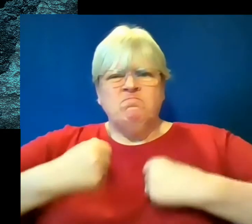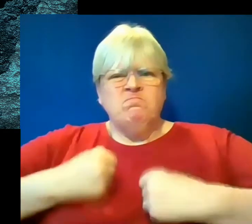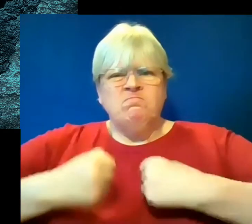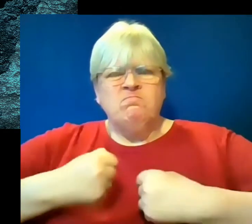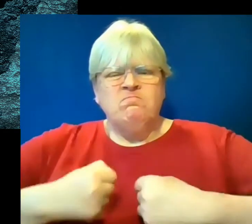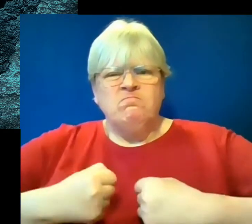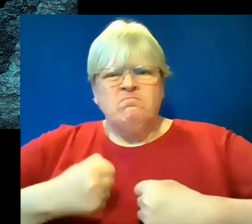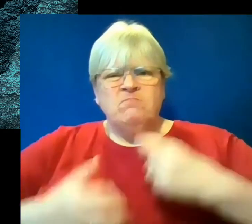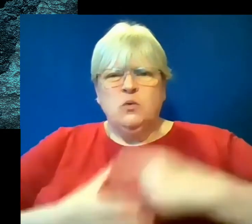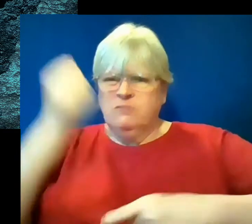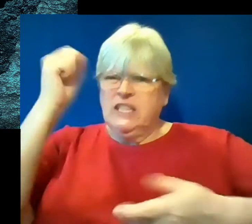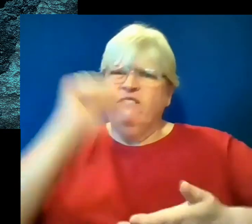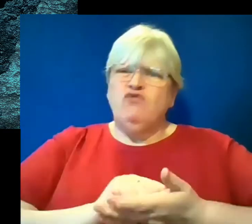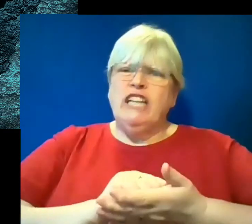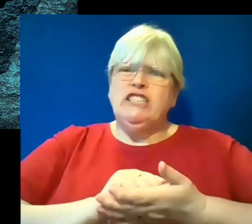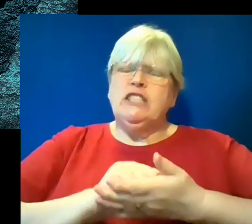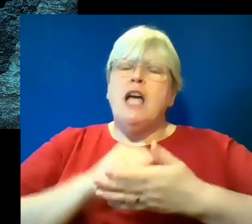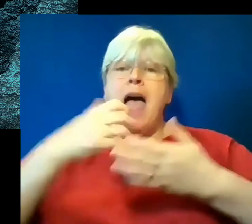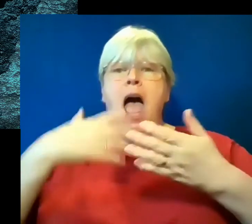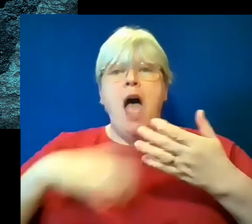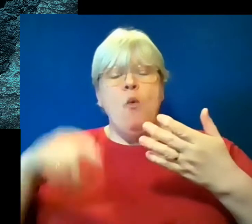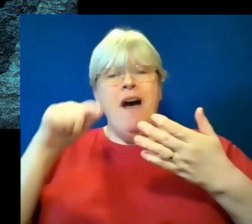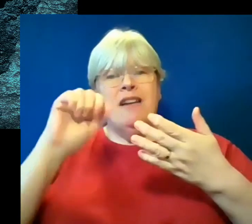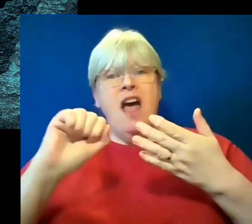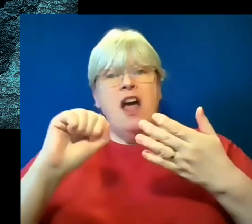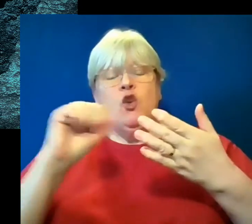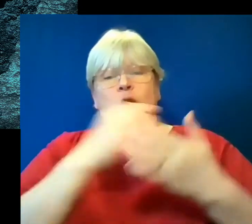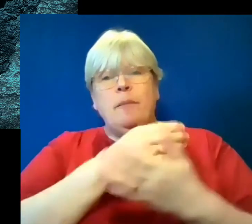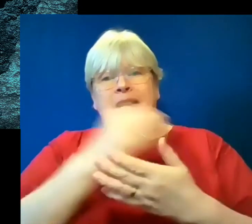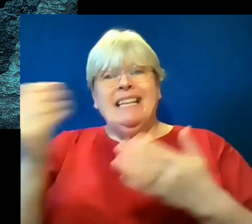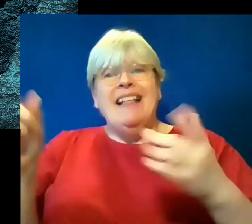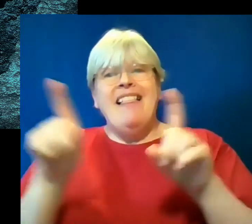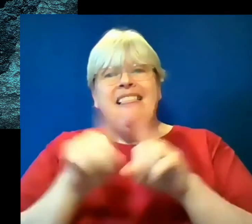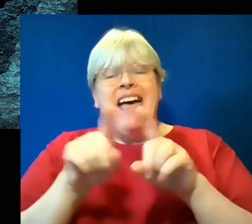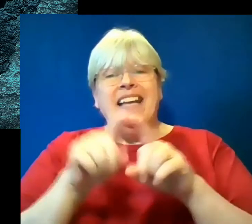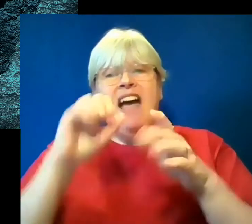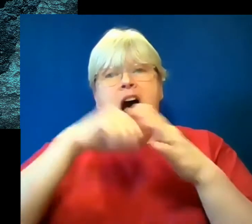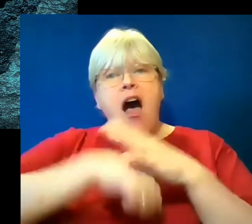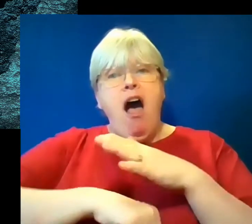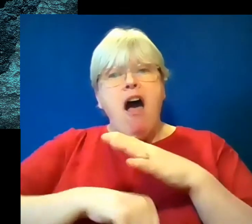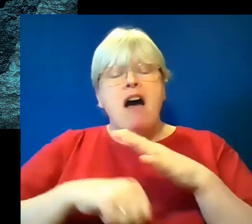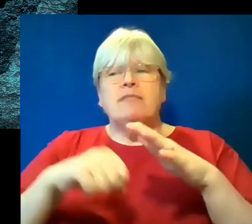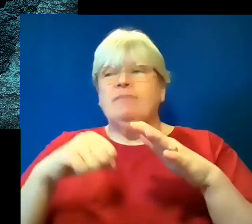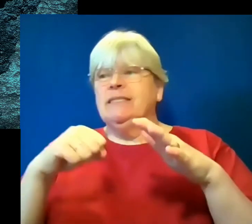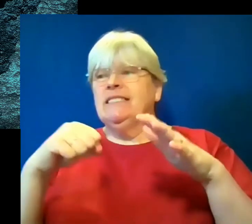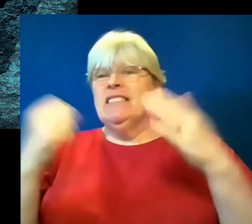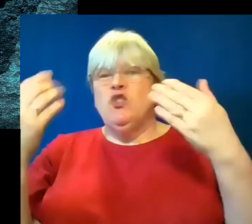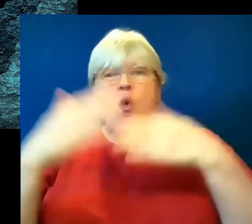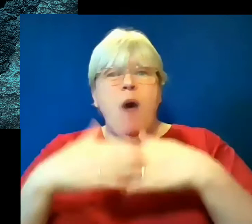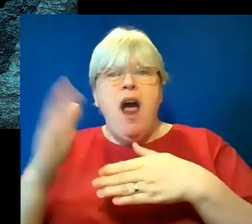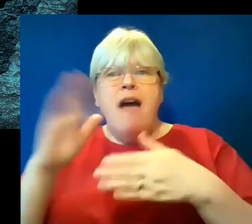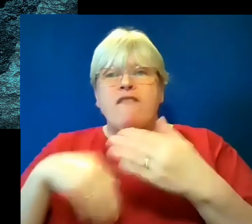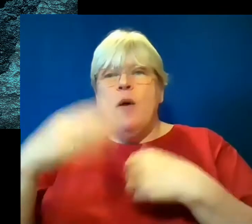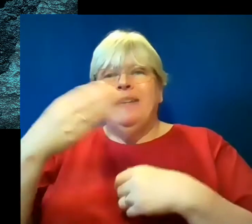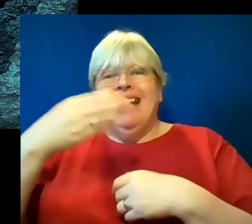for right. And in that, I wanted her to be a little bit like the hard-boiled, noirish detectives of the 1920s and